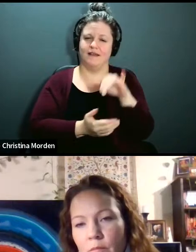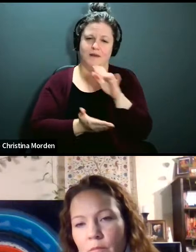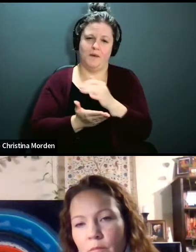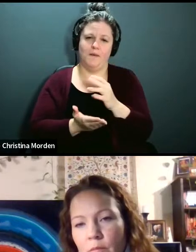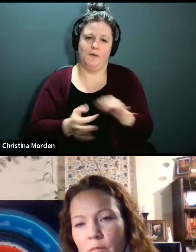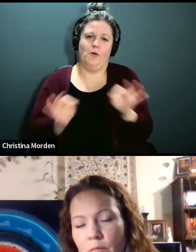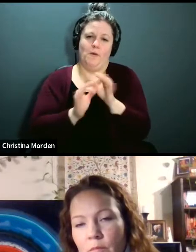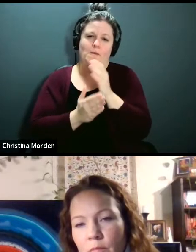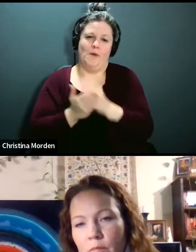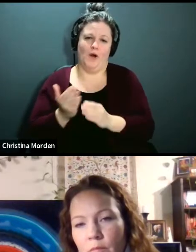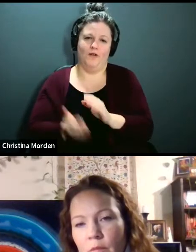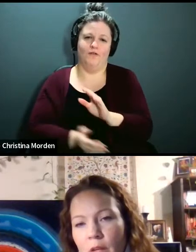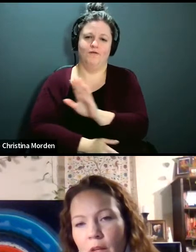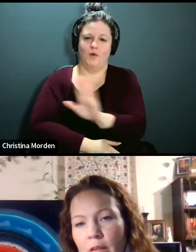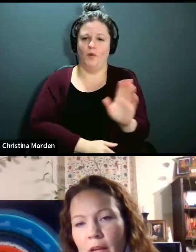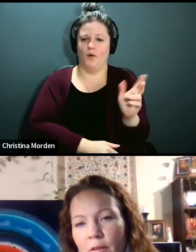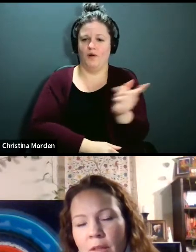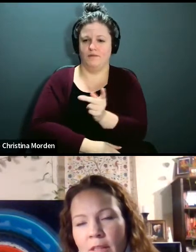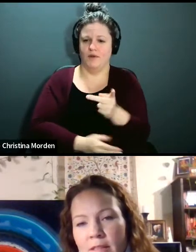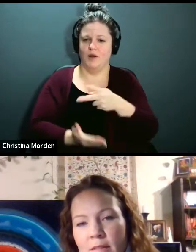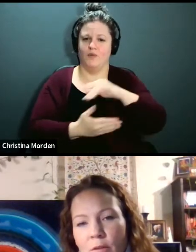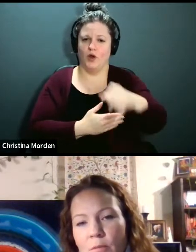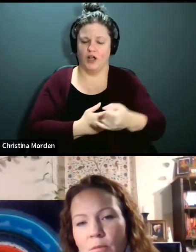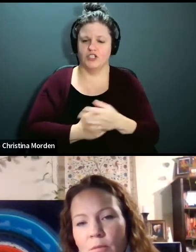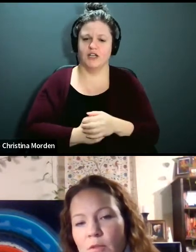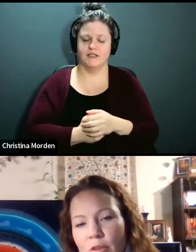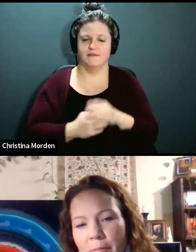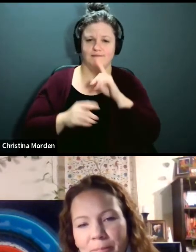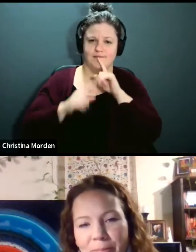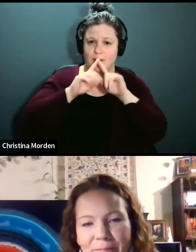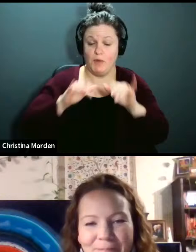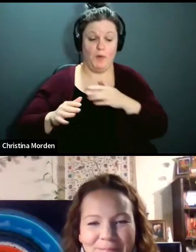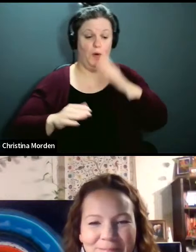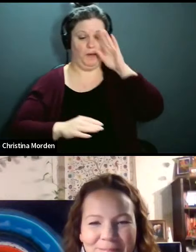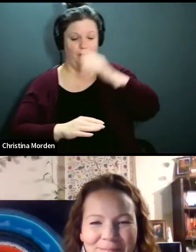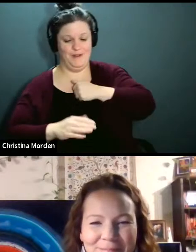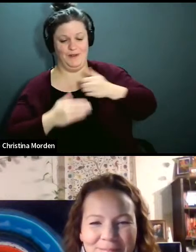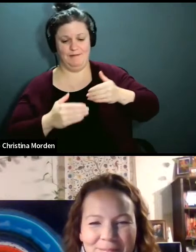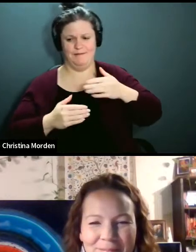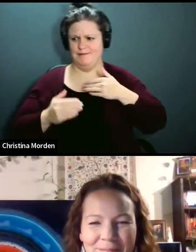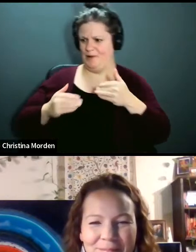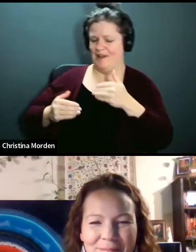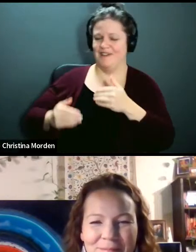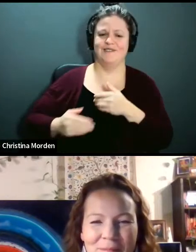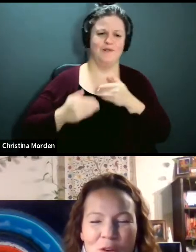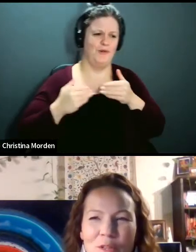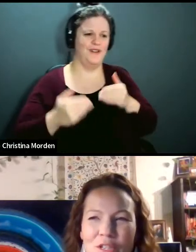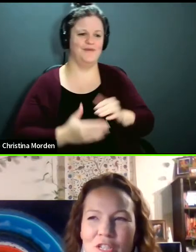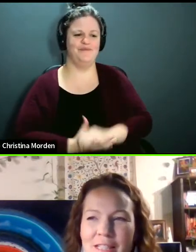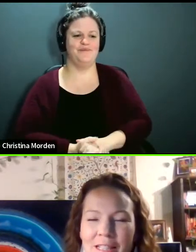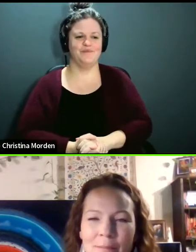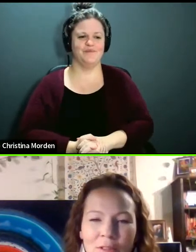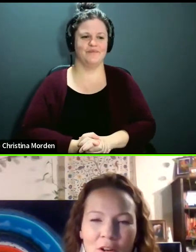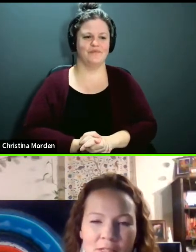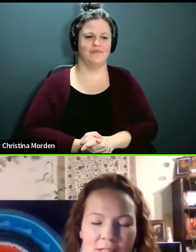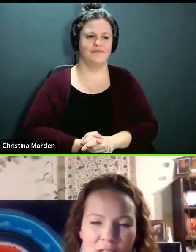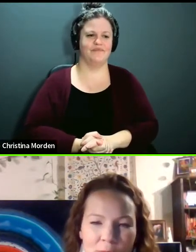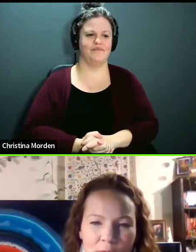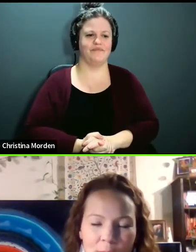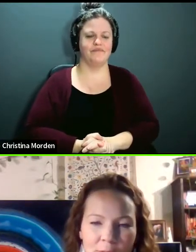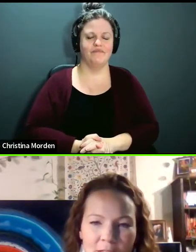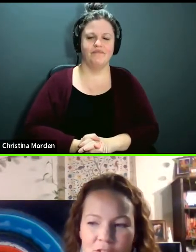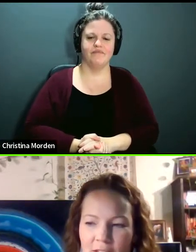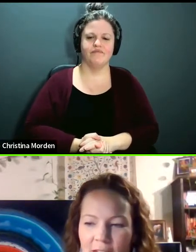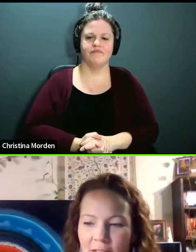your projects and work sorry oh you go ahead Vanessa well I was just thinking about our